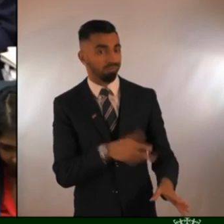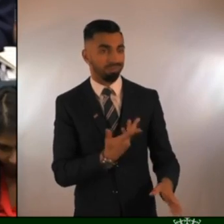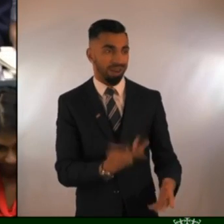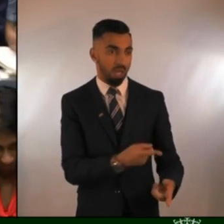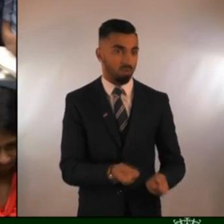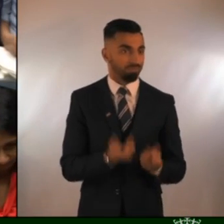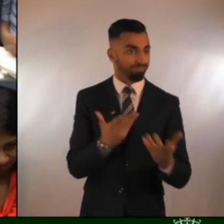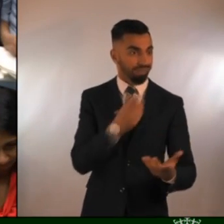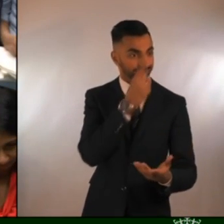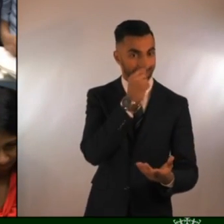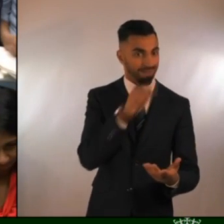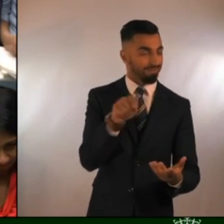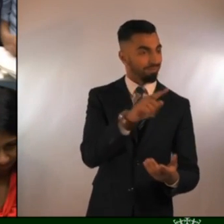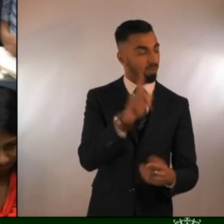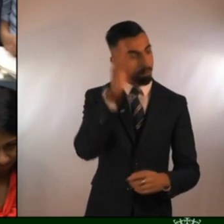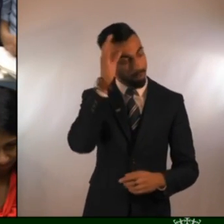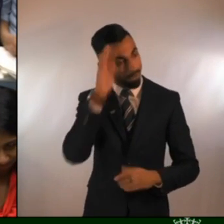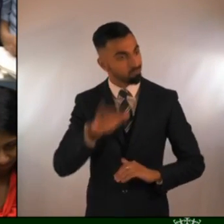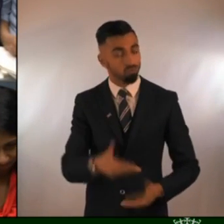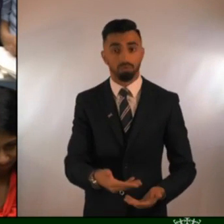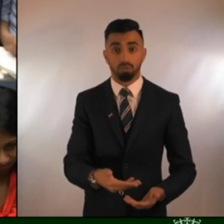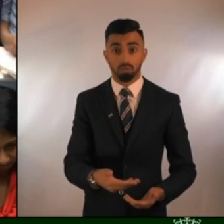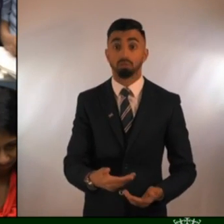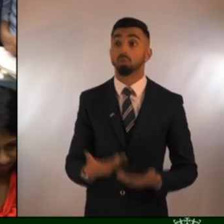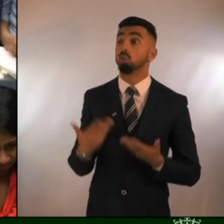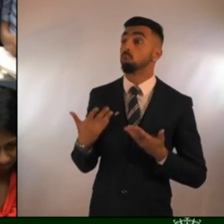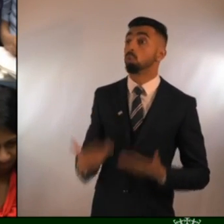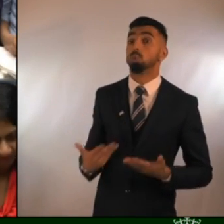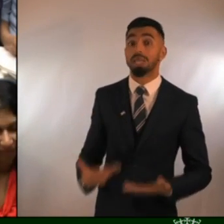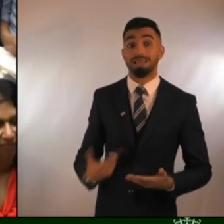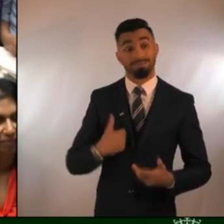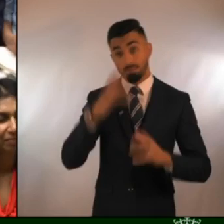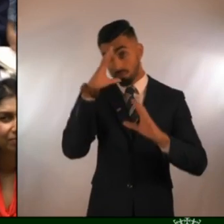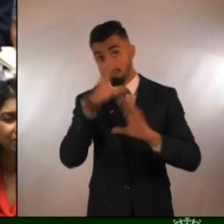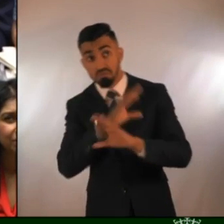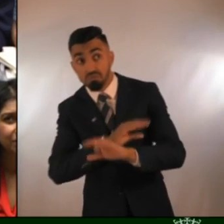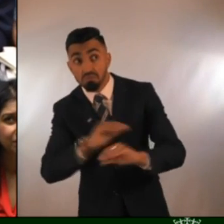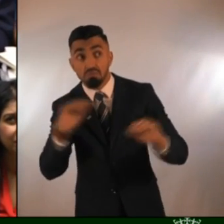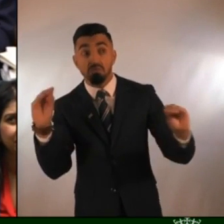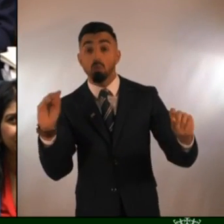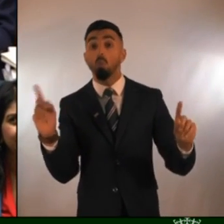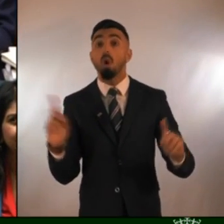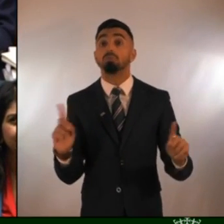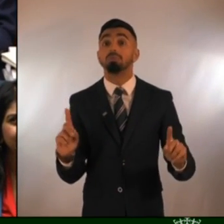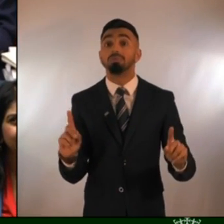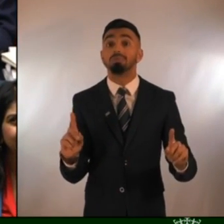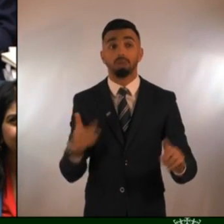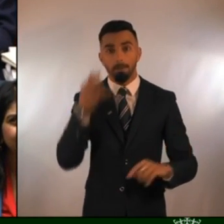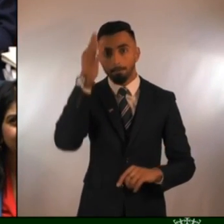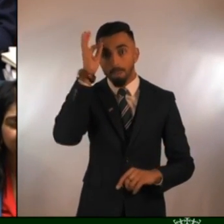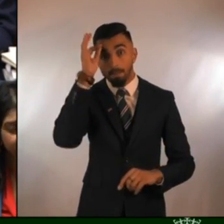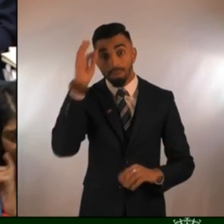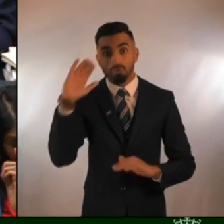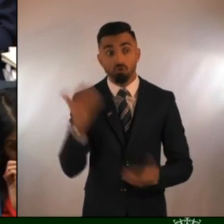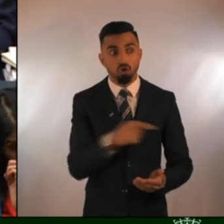July, setting out detailed spending plans for the Parliament. Let me set out for the House our new totals for public spending on